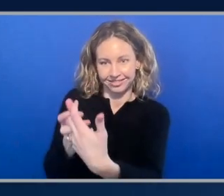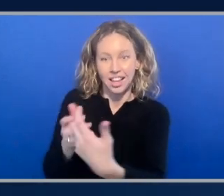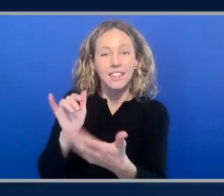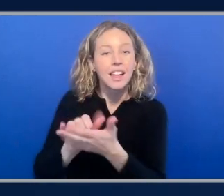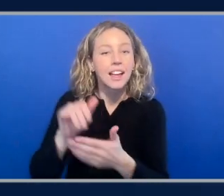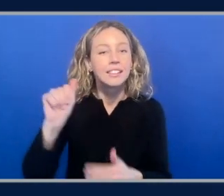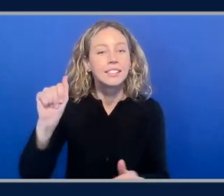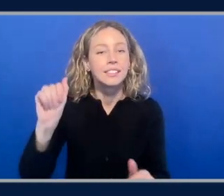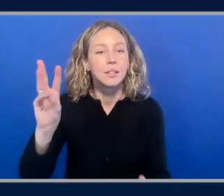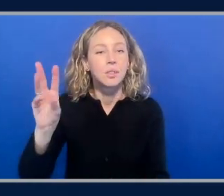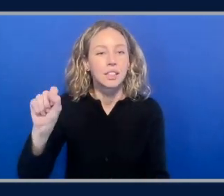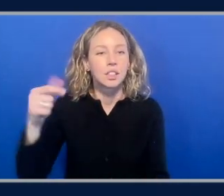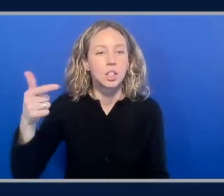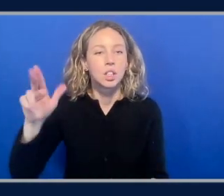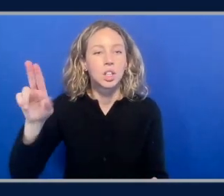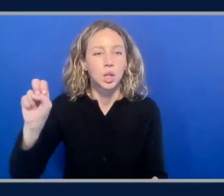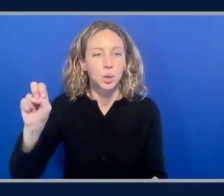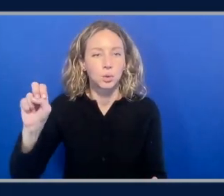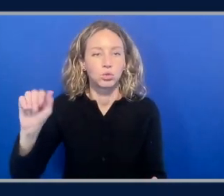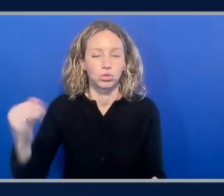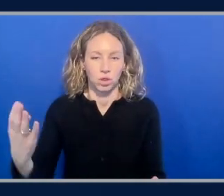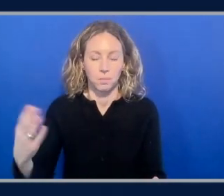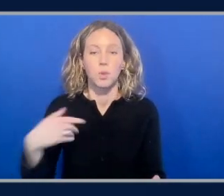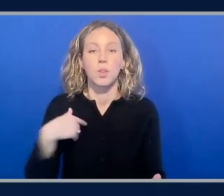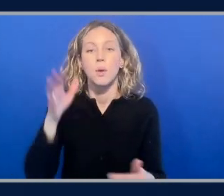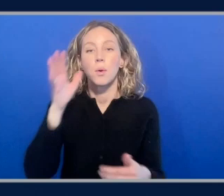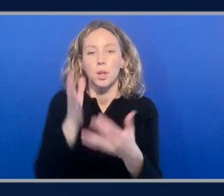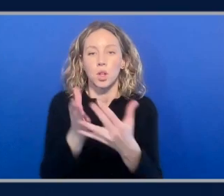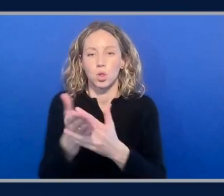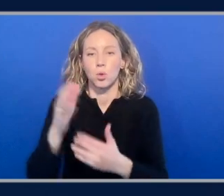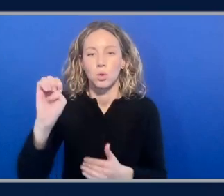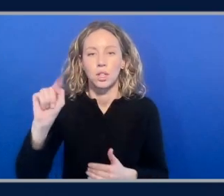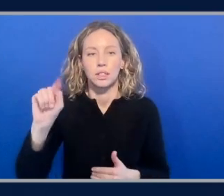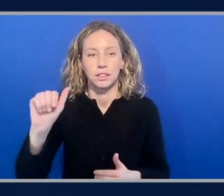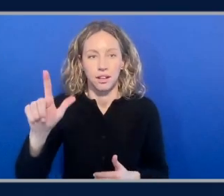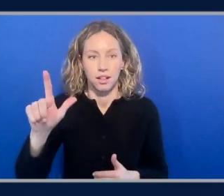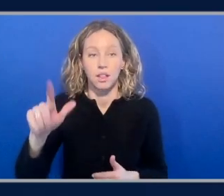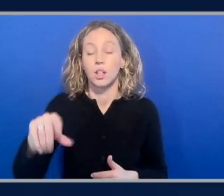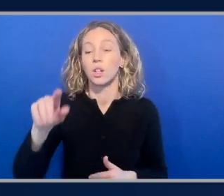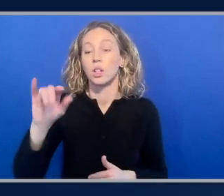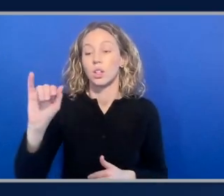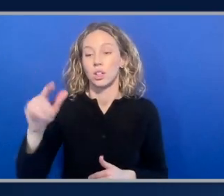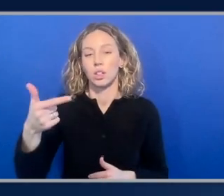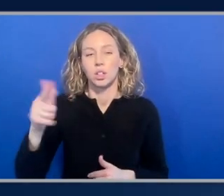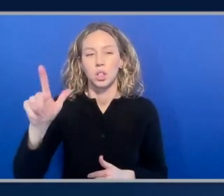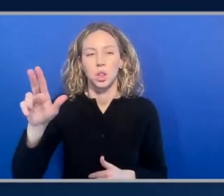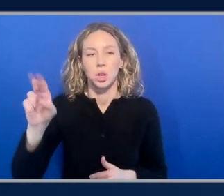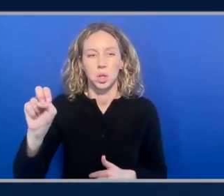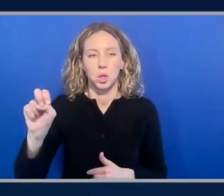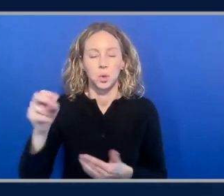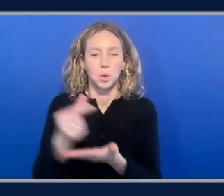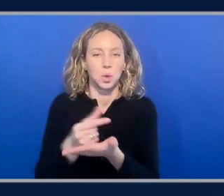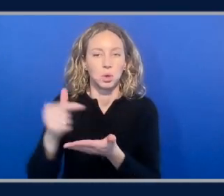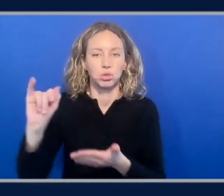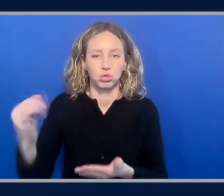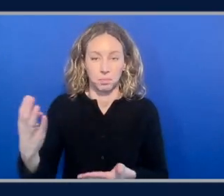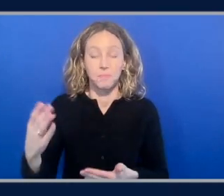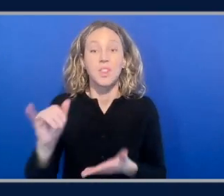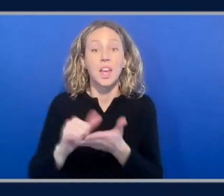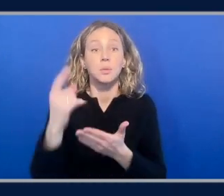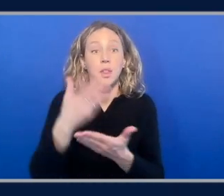an AWS Glue job. So you customize it through a AWS ETL Glue job. And go from there. It is something that we're looking